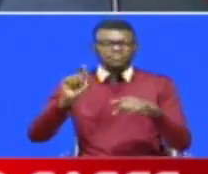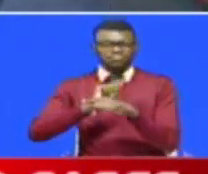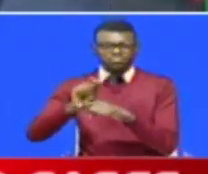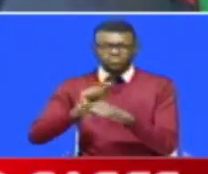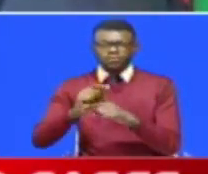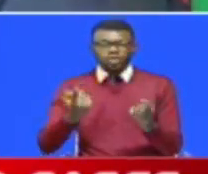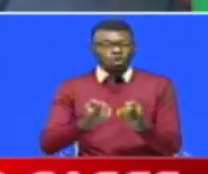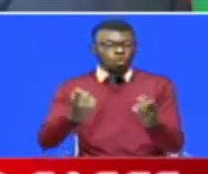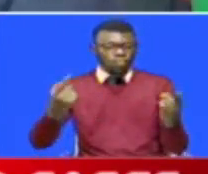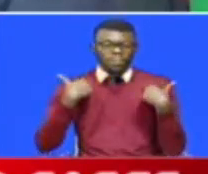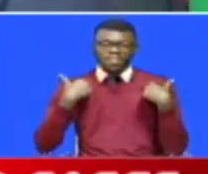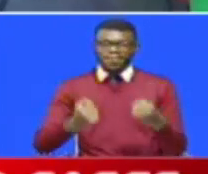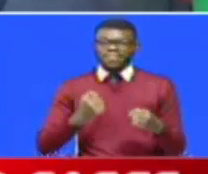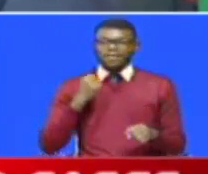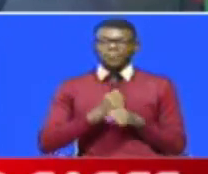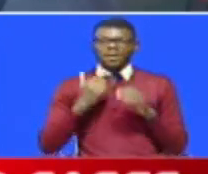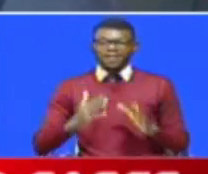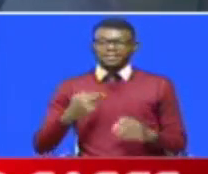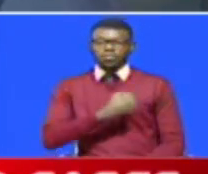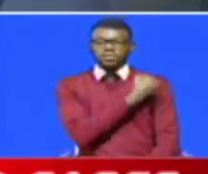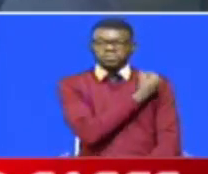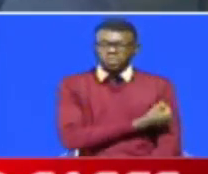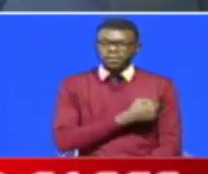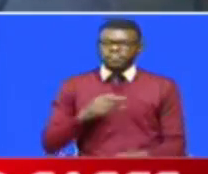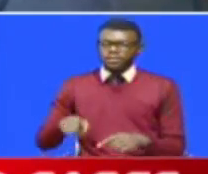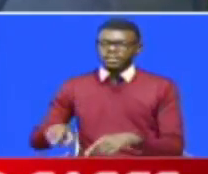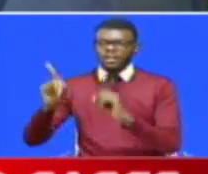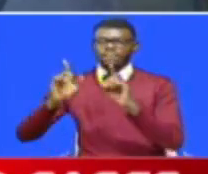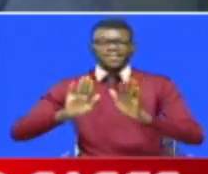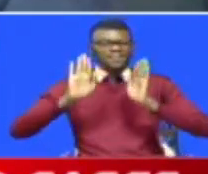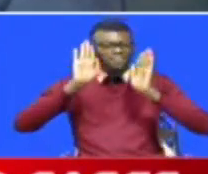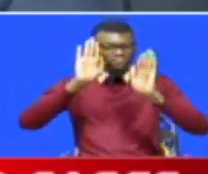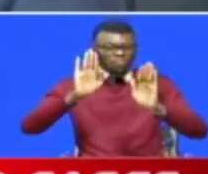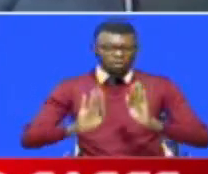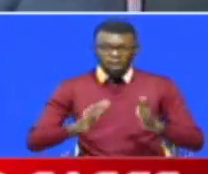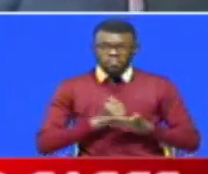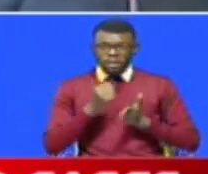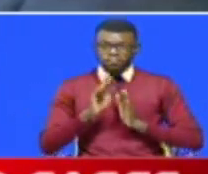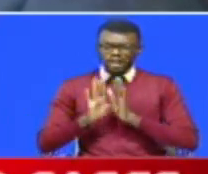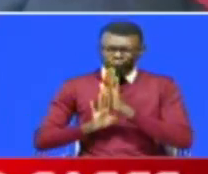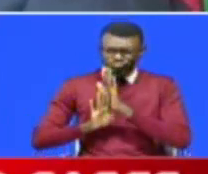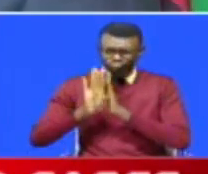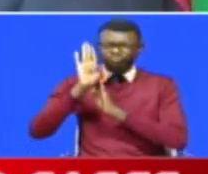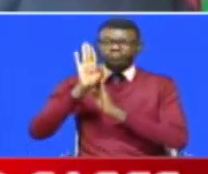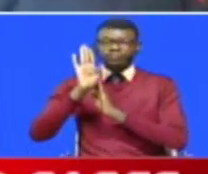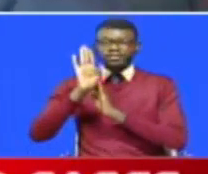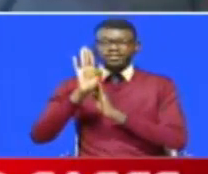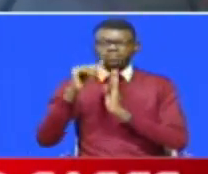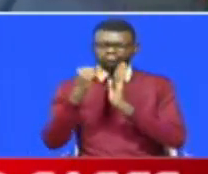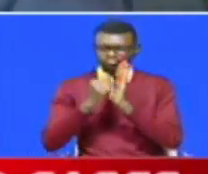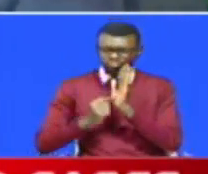all the health workers in the hospital. She was key in developing a six-point hospital plan to